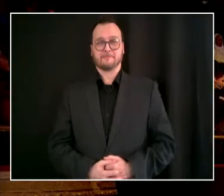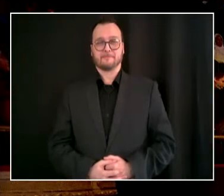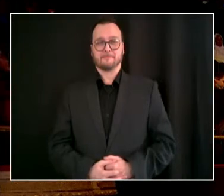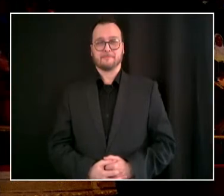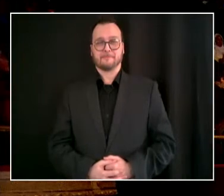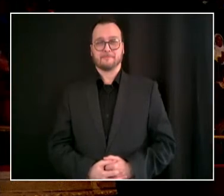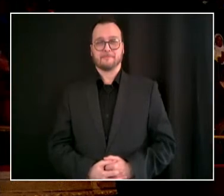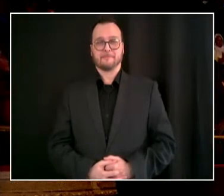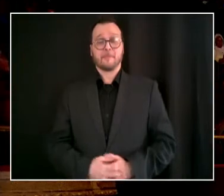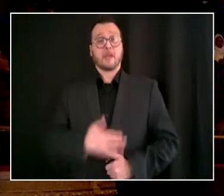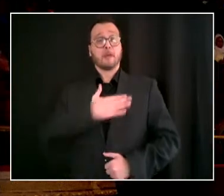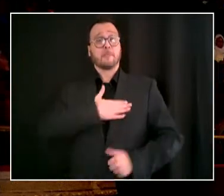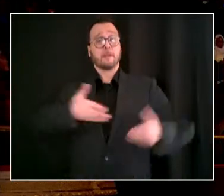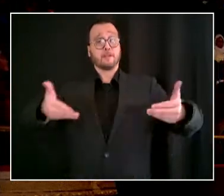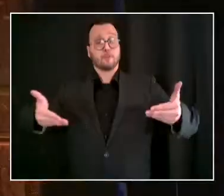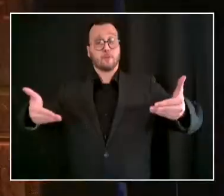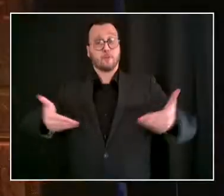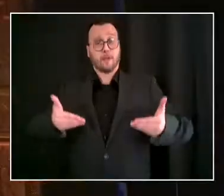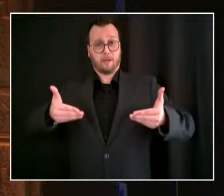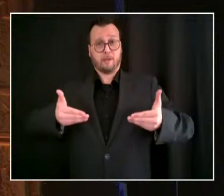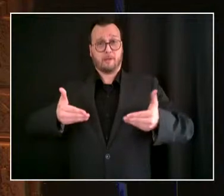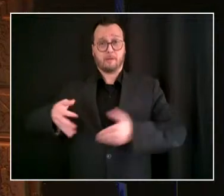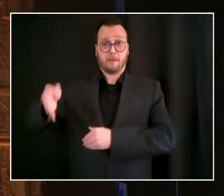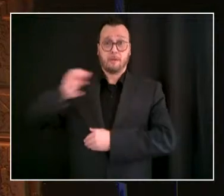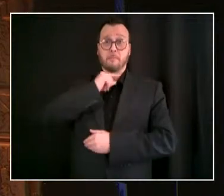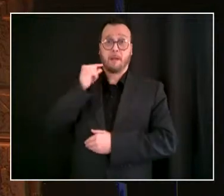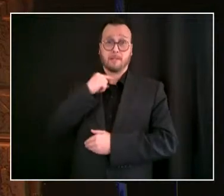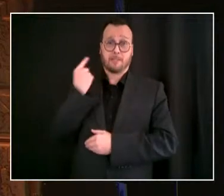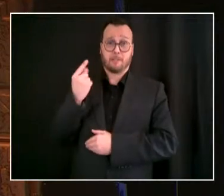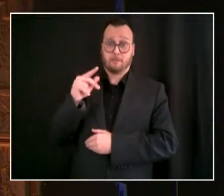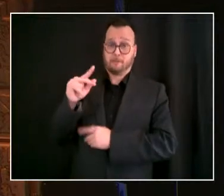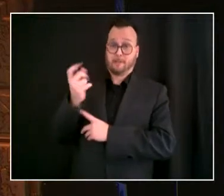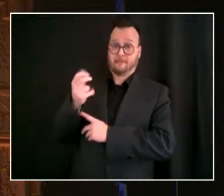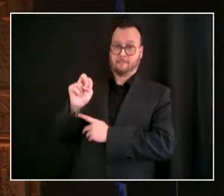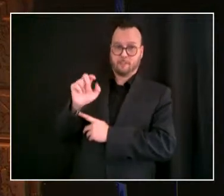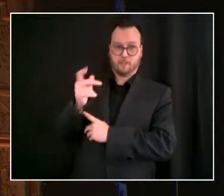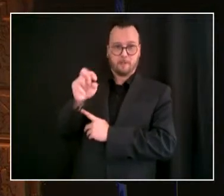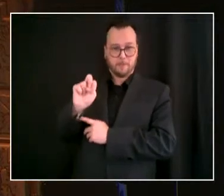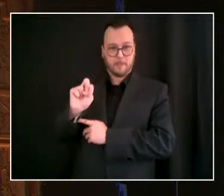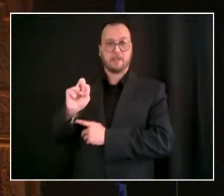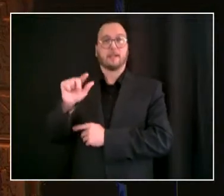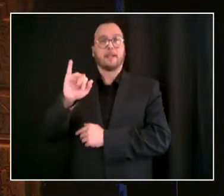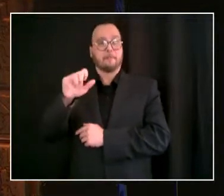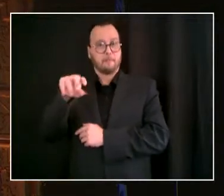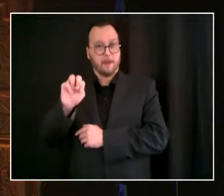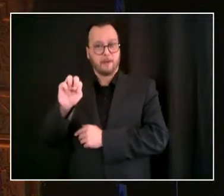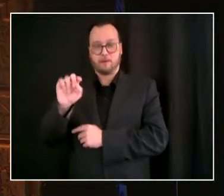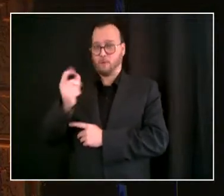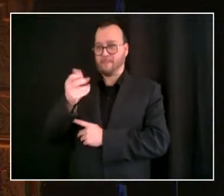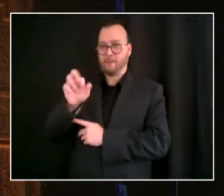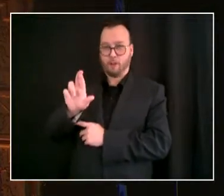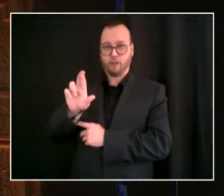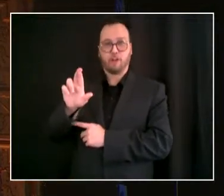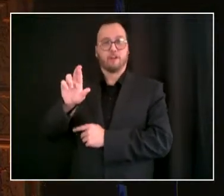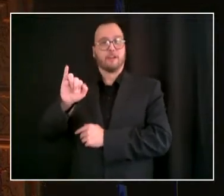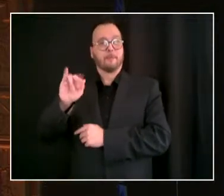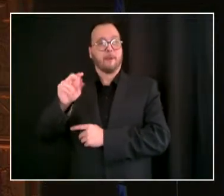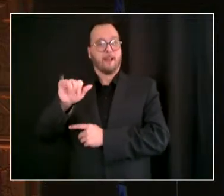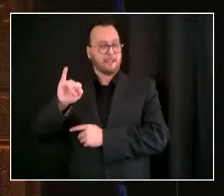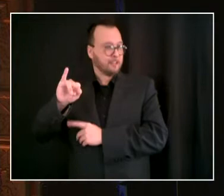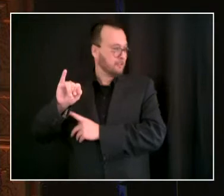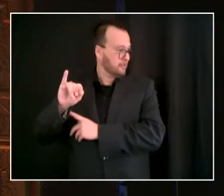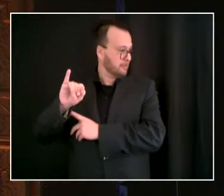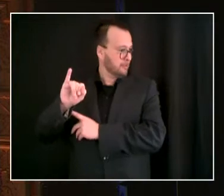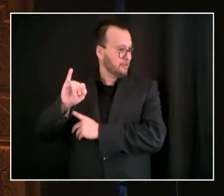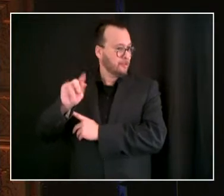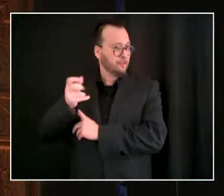Please welcome Monsignor Kevin Sullivan, Imam Ahmed Ali Uzar, Acharya Deepak Karala, Dr.